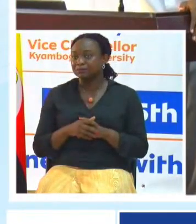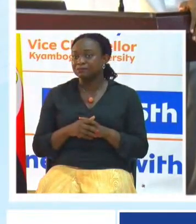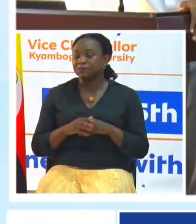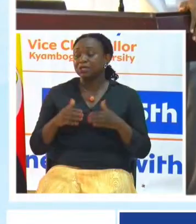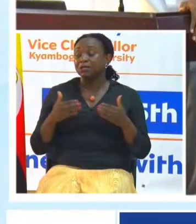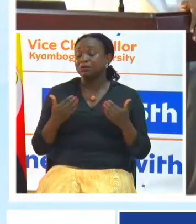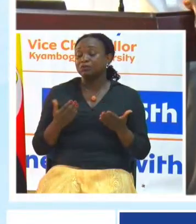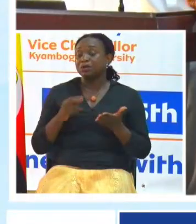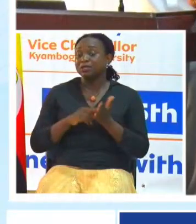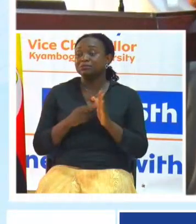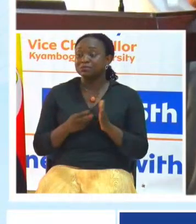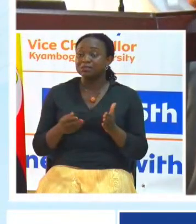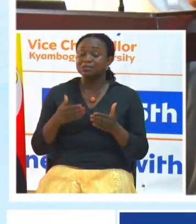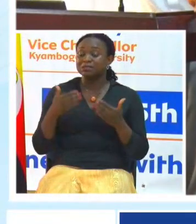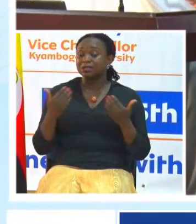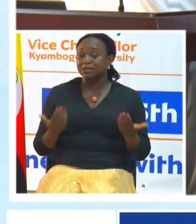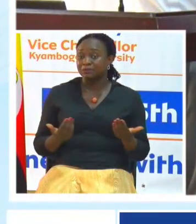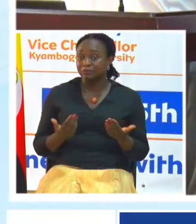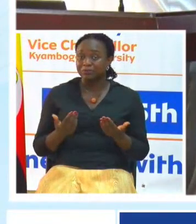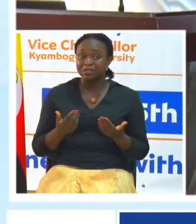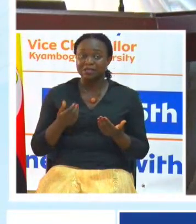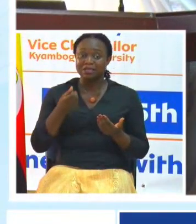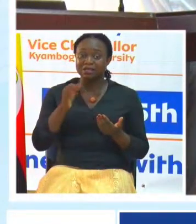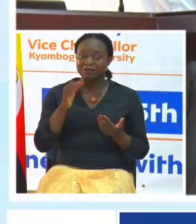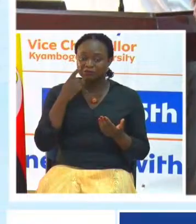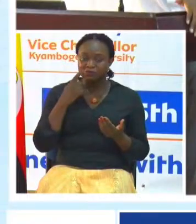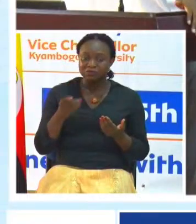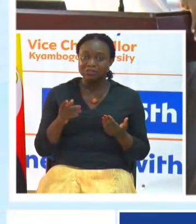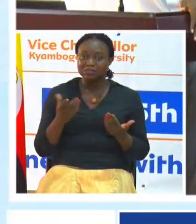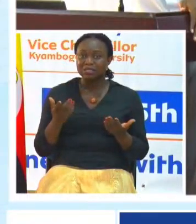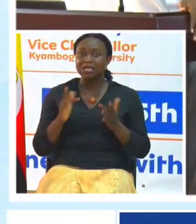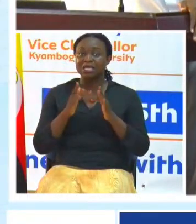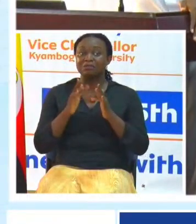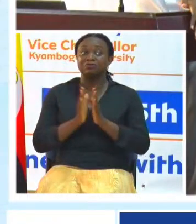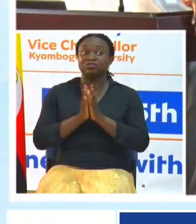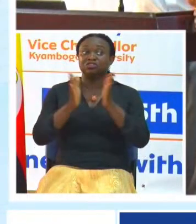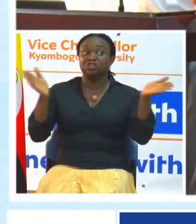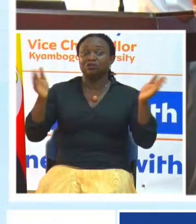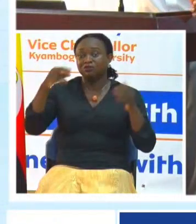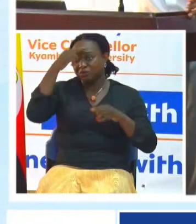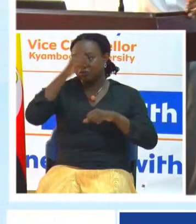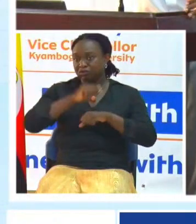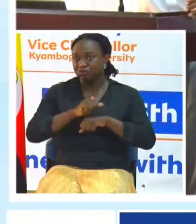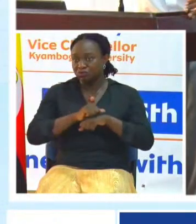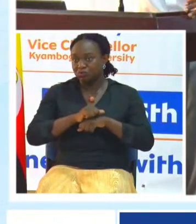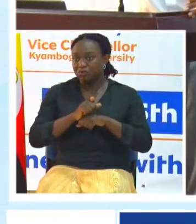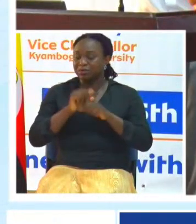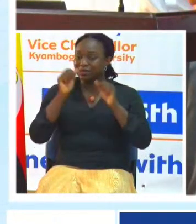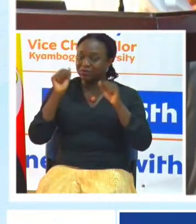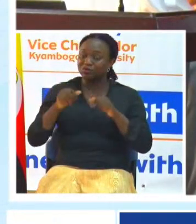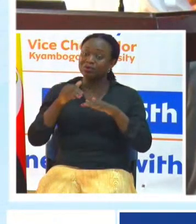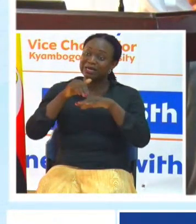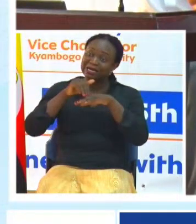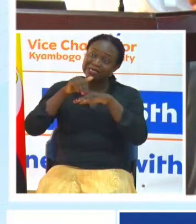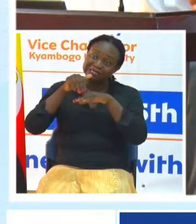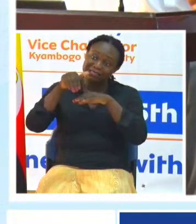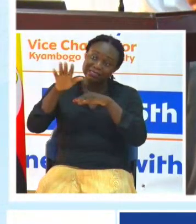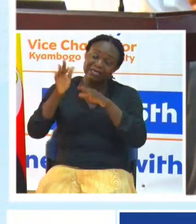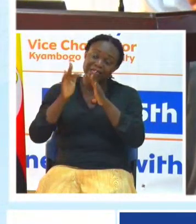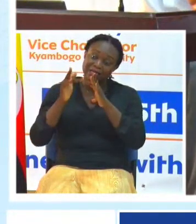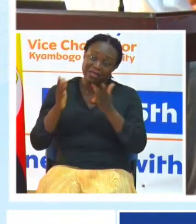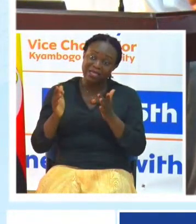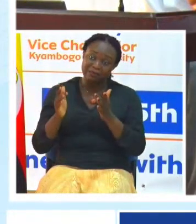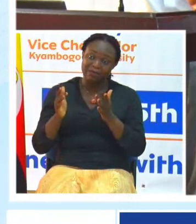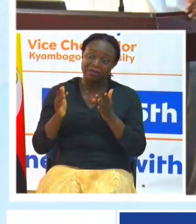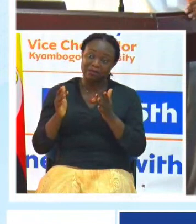that what you do, if you find a general graduate school email, you send them an email gently and politely